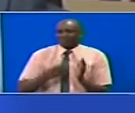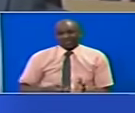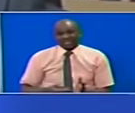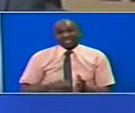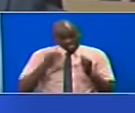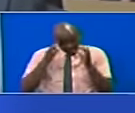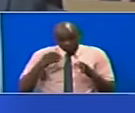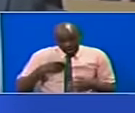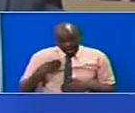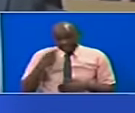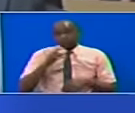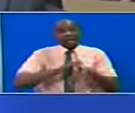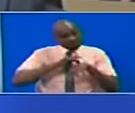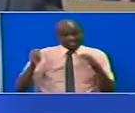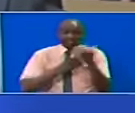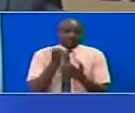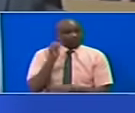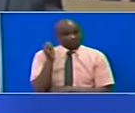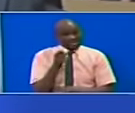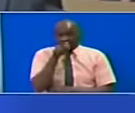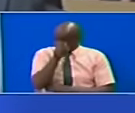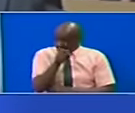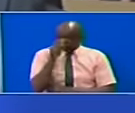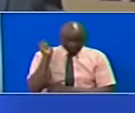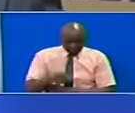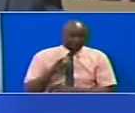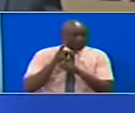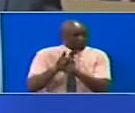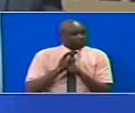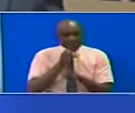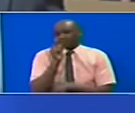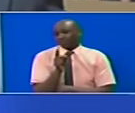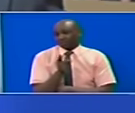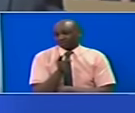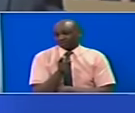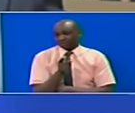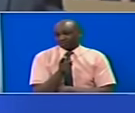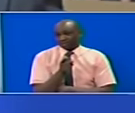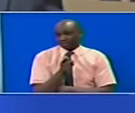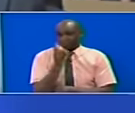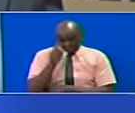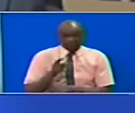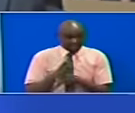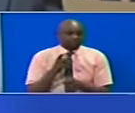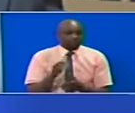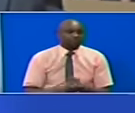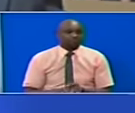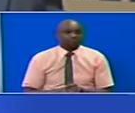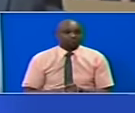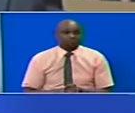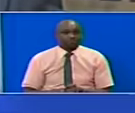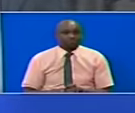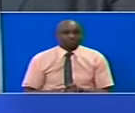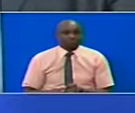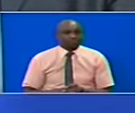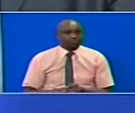have a detrimental effect on the economy. So I think it's something we have to be very cautious about and wait very carefully.